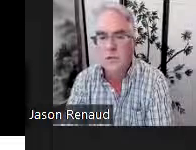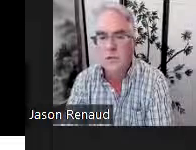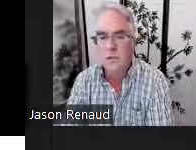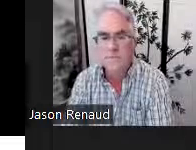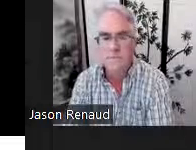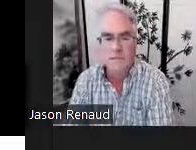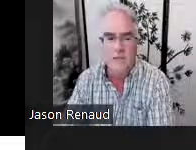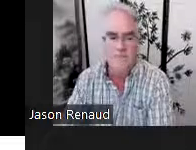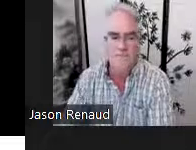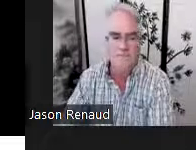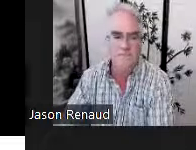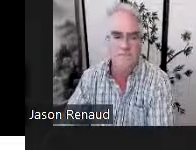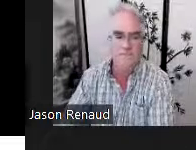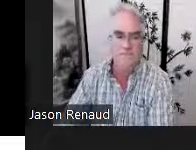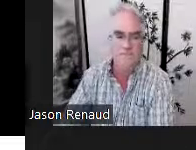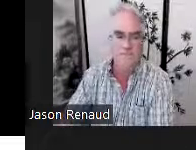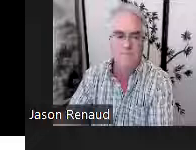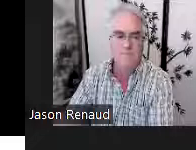the facilitators. Thanks. Sure.